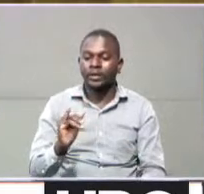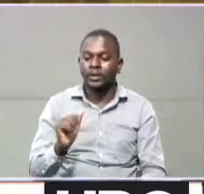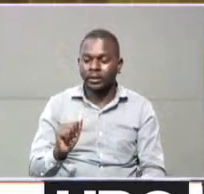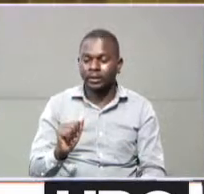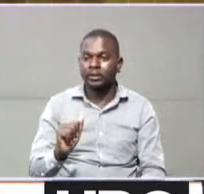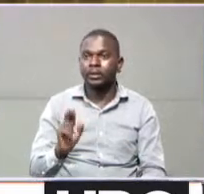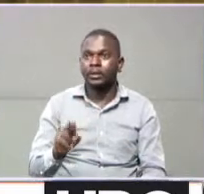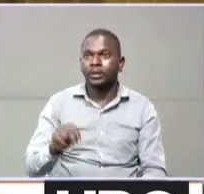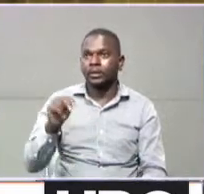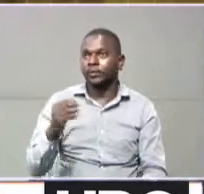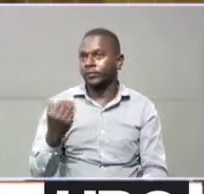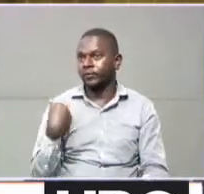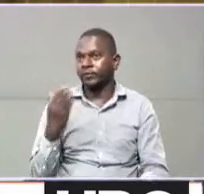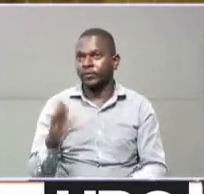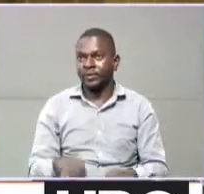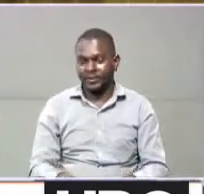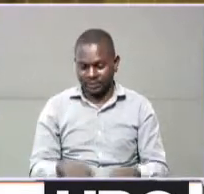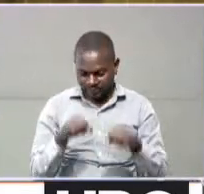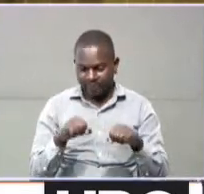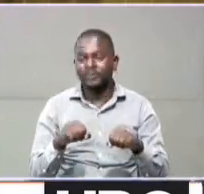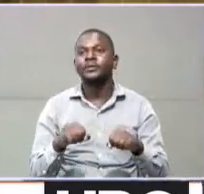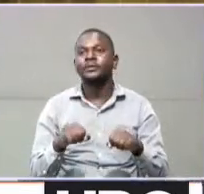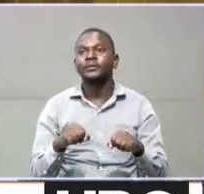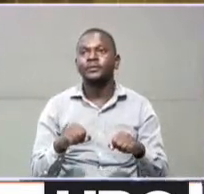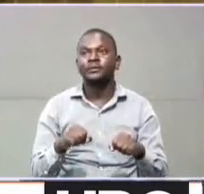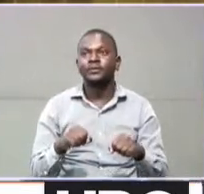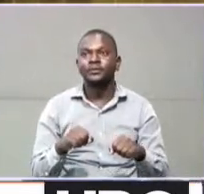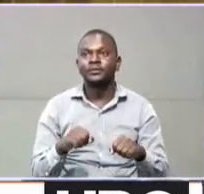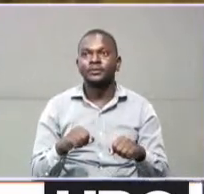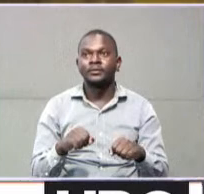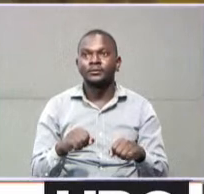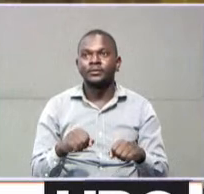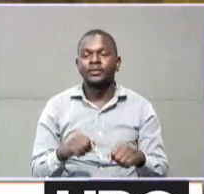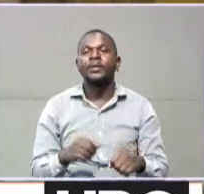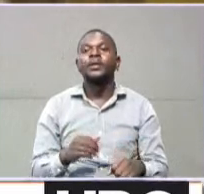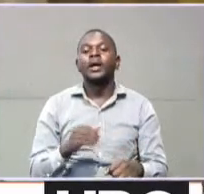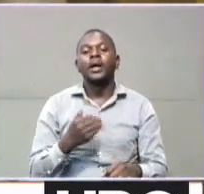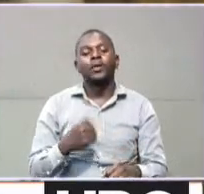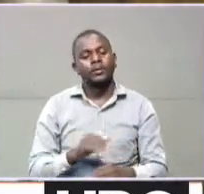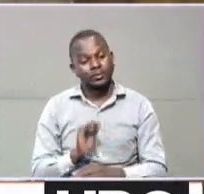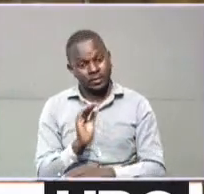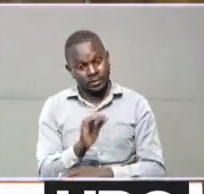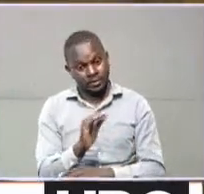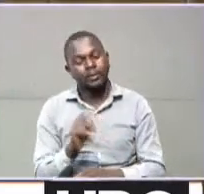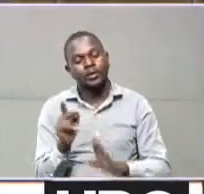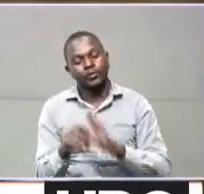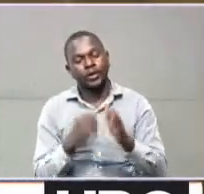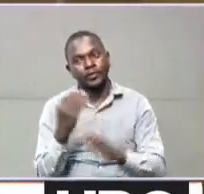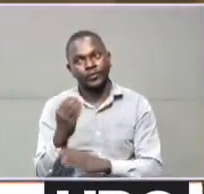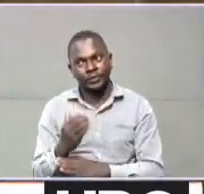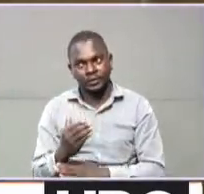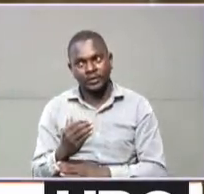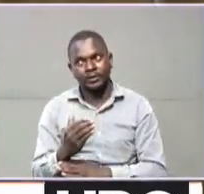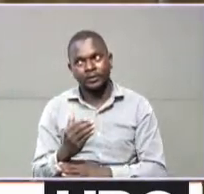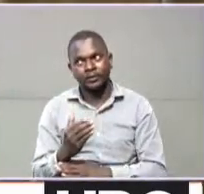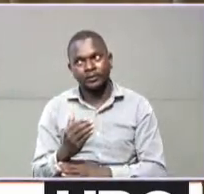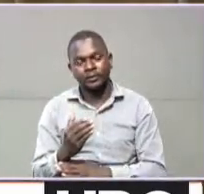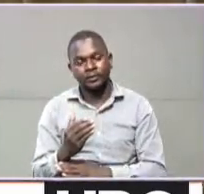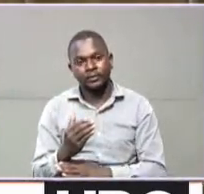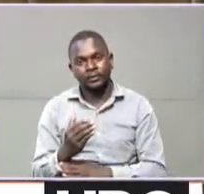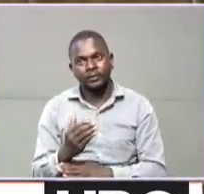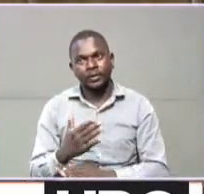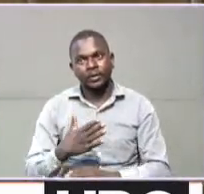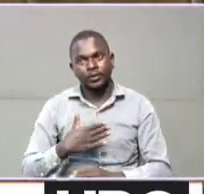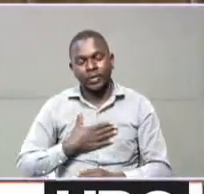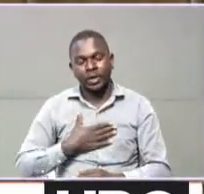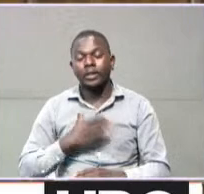my question yeah for my chairman i want to ask the prime minister in